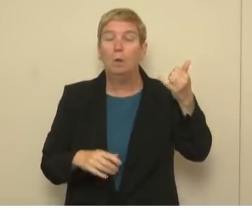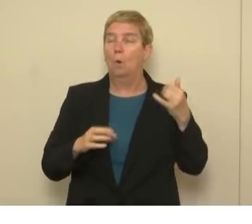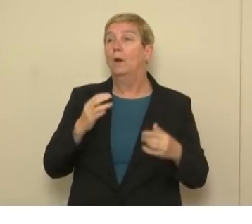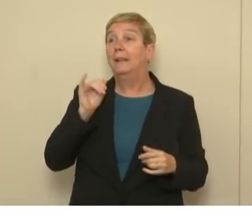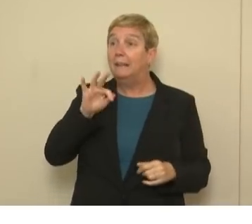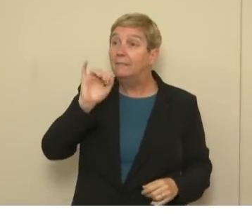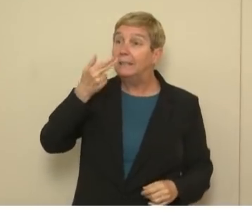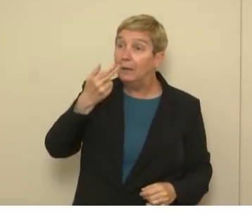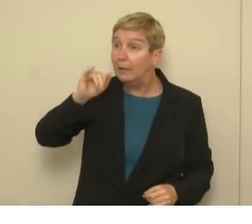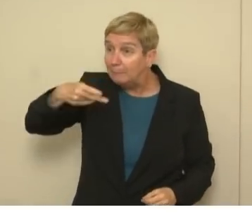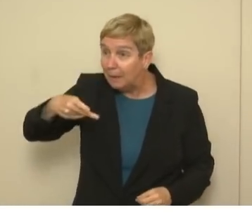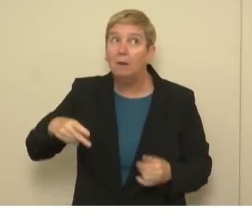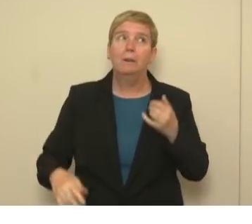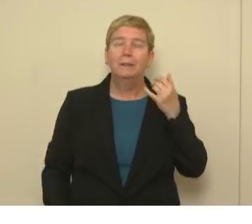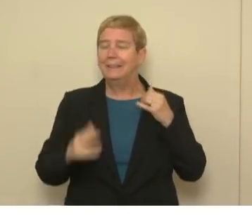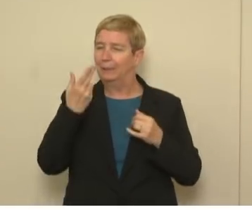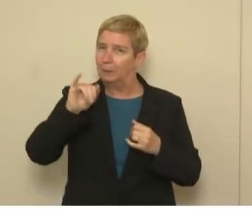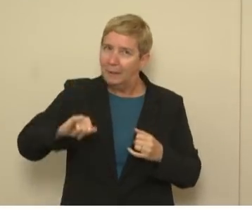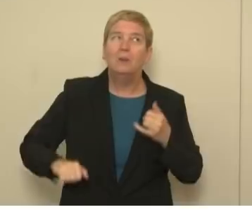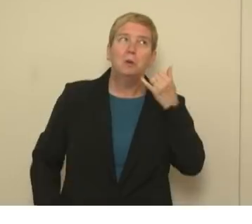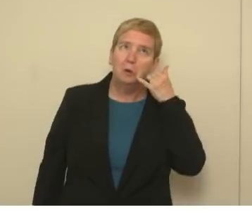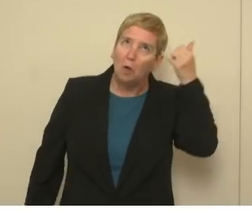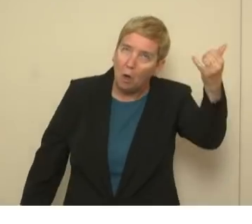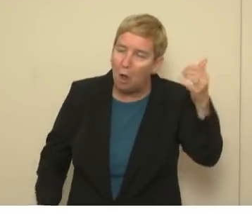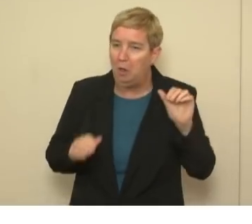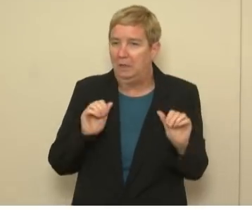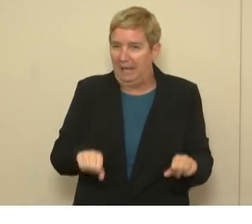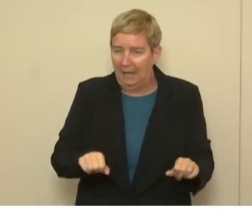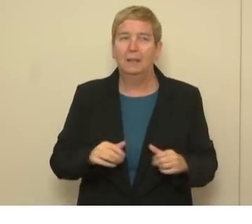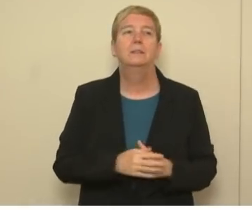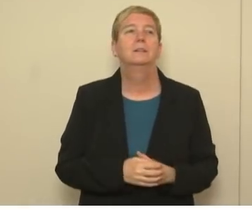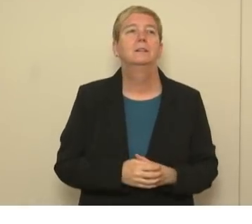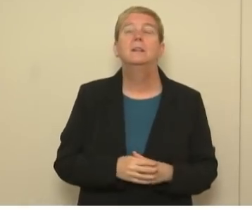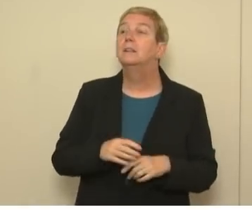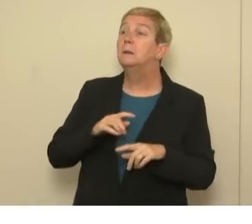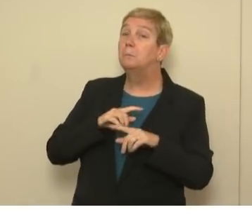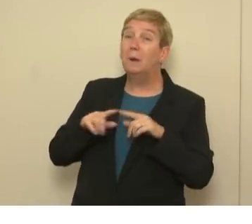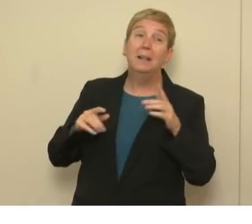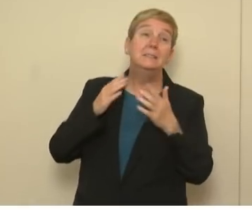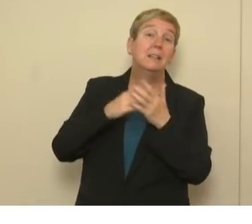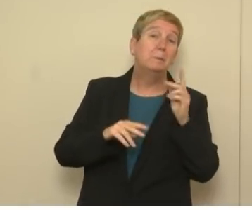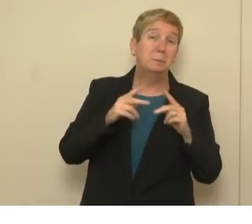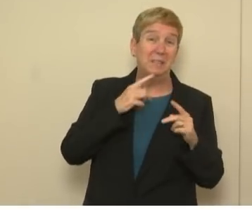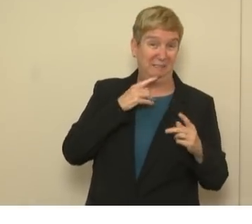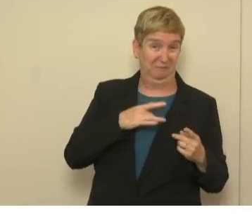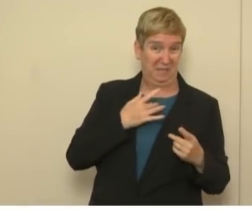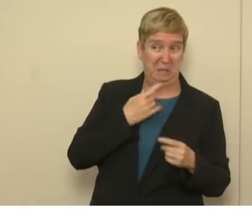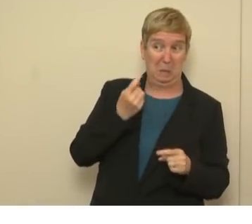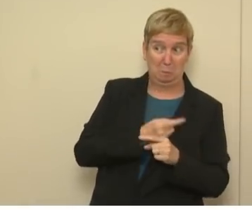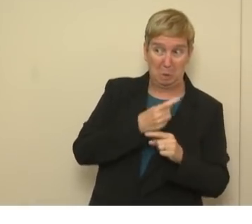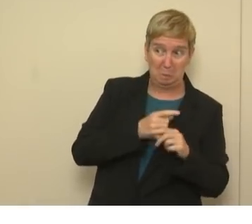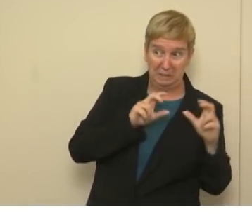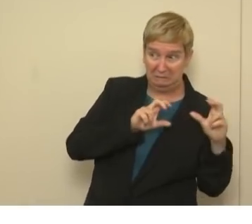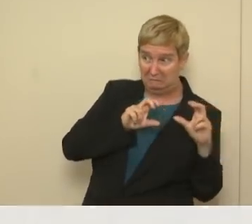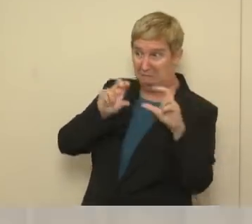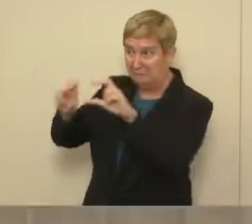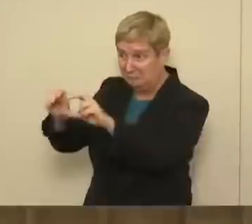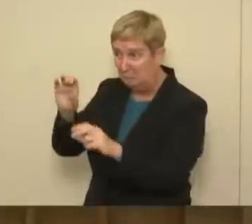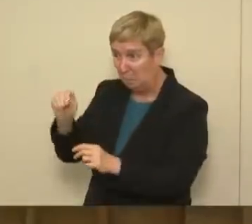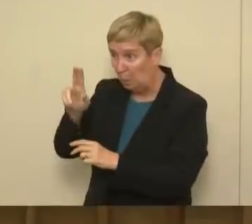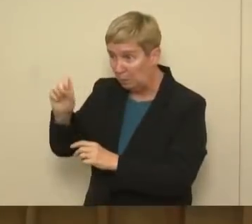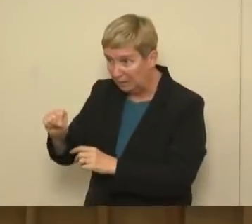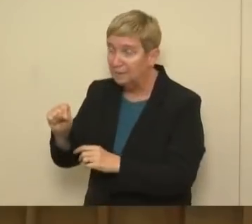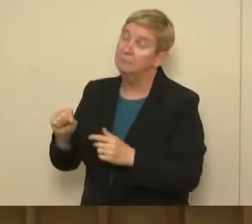for everybody on that question that you're asking about whether bonuses are appropriate, whether someone should talk to their neighbor about who lives in that